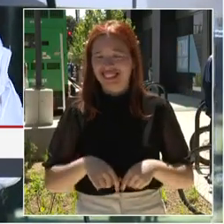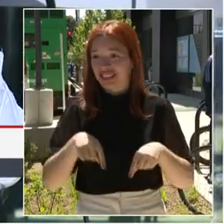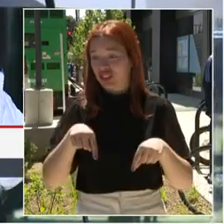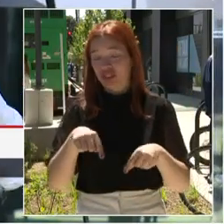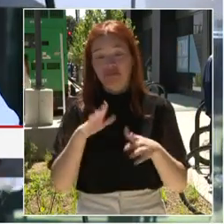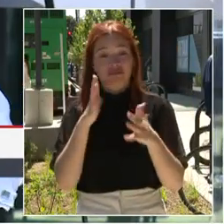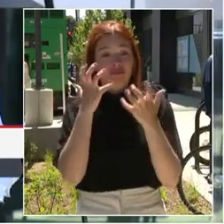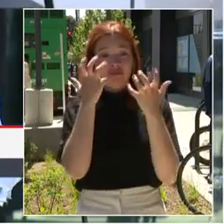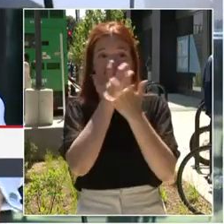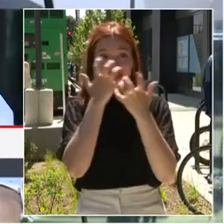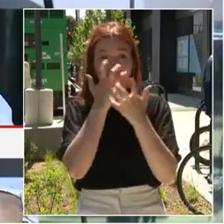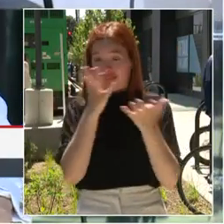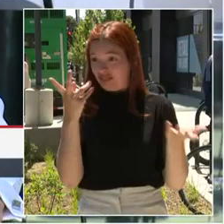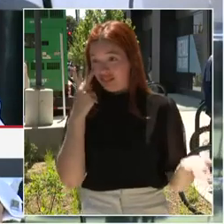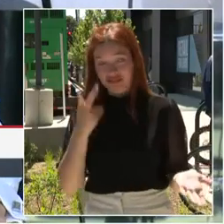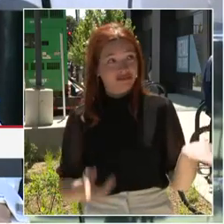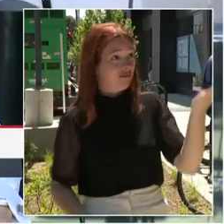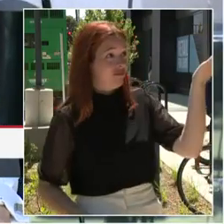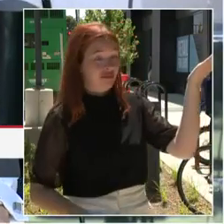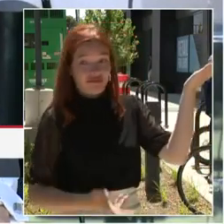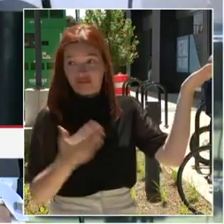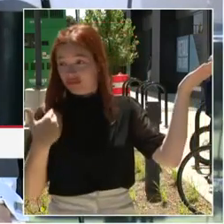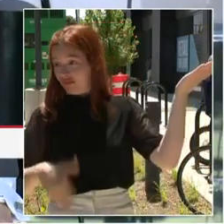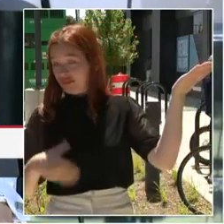It's incredible. Yeah.